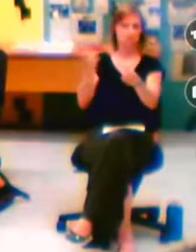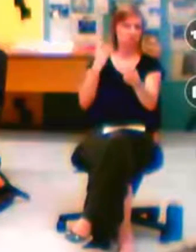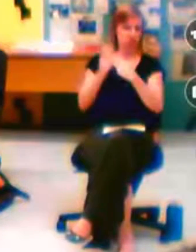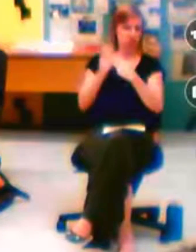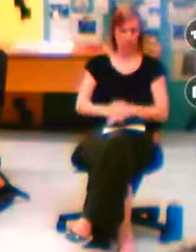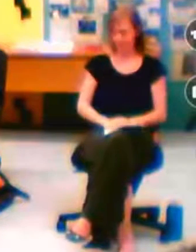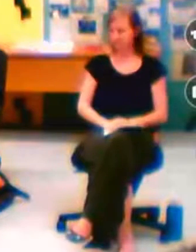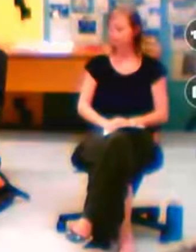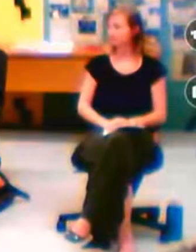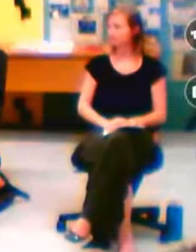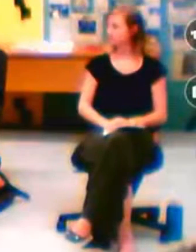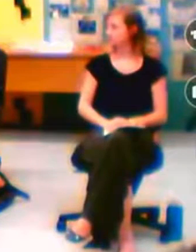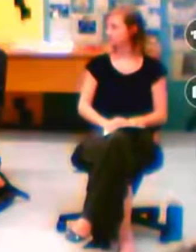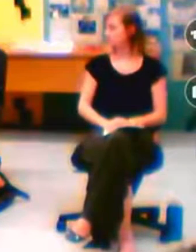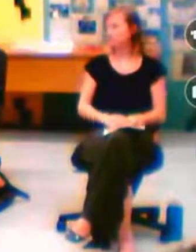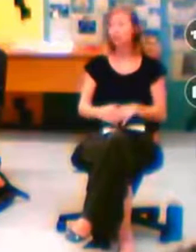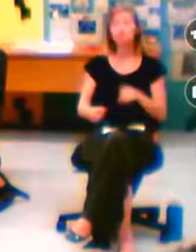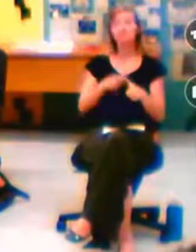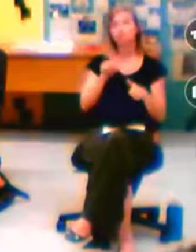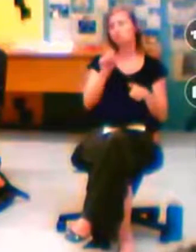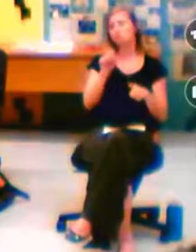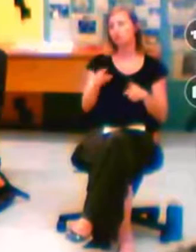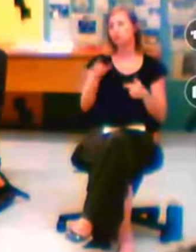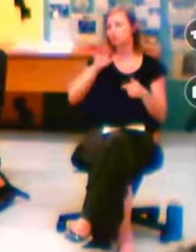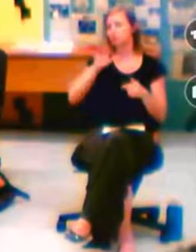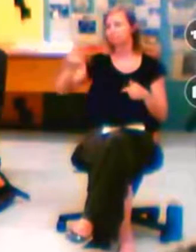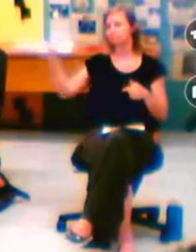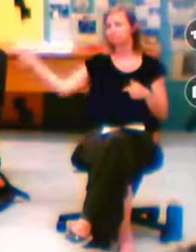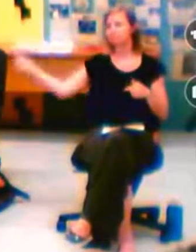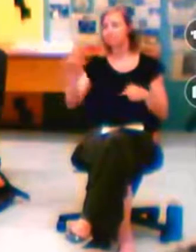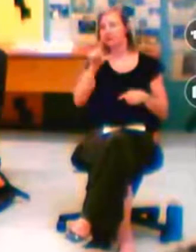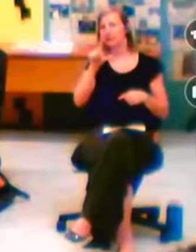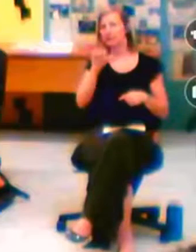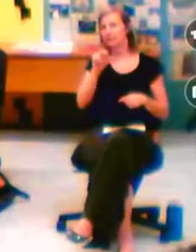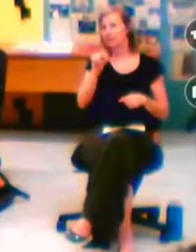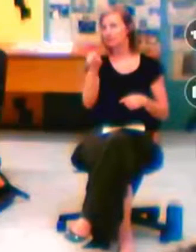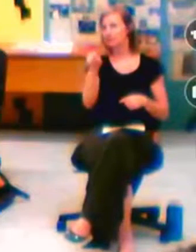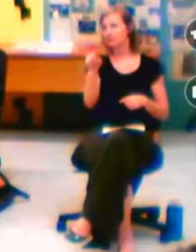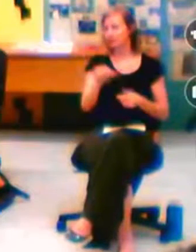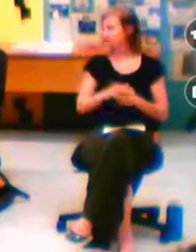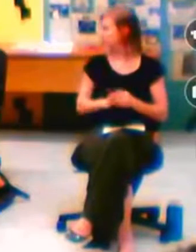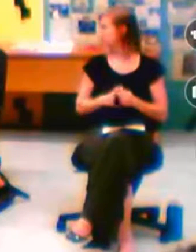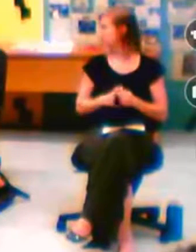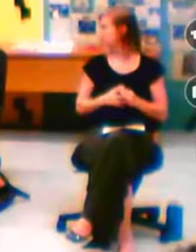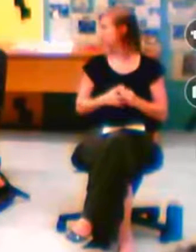Yeah, after the kind of general Q&A, we have an audience Q&A. Thanks, Mark, for reminding me of that.